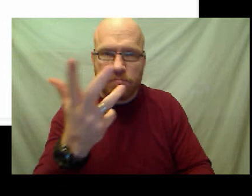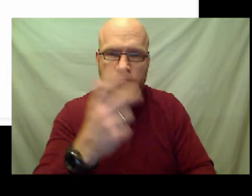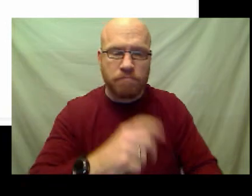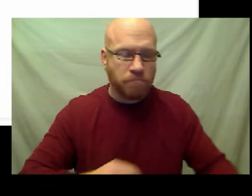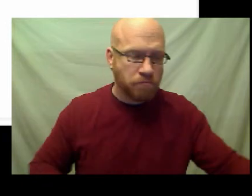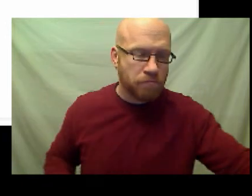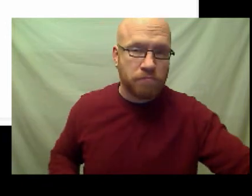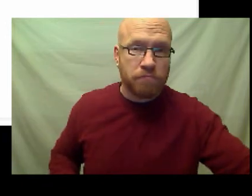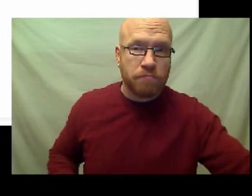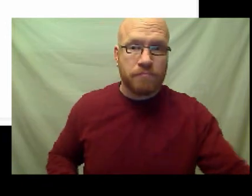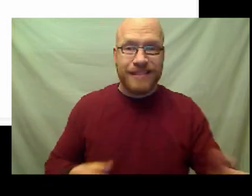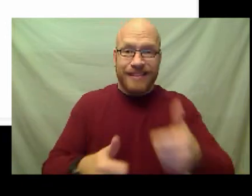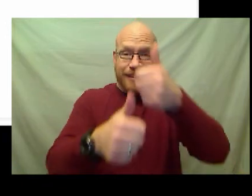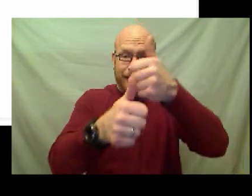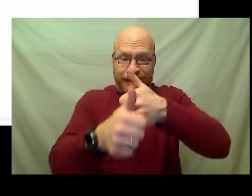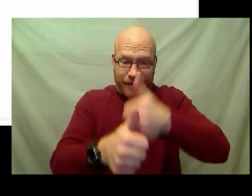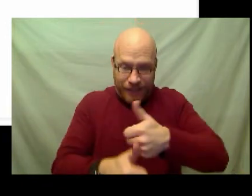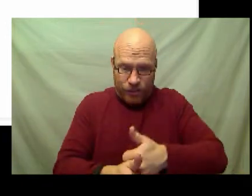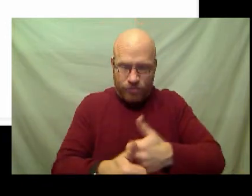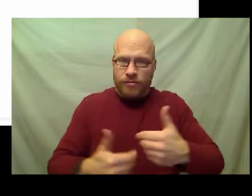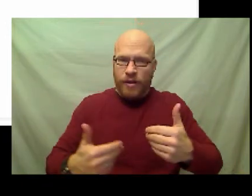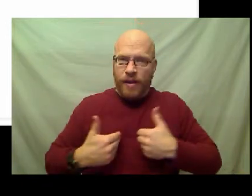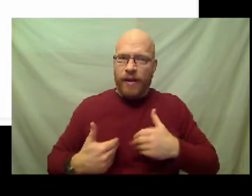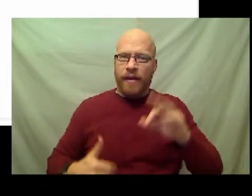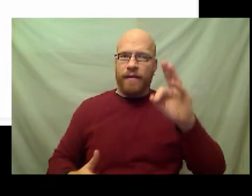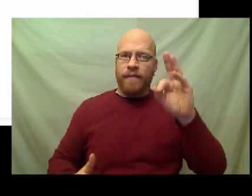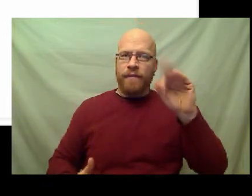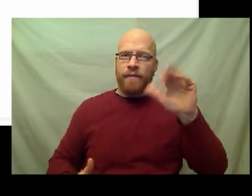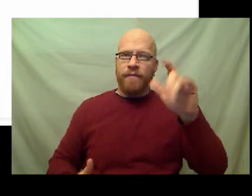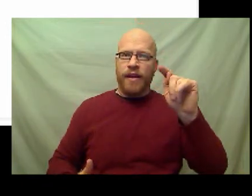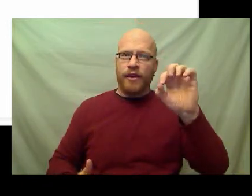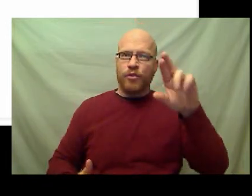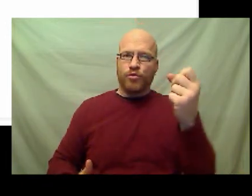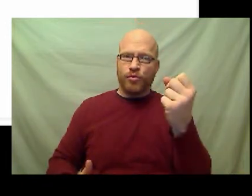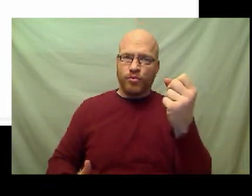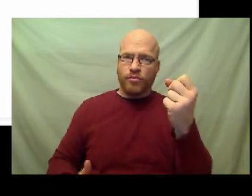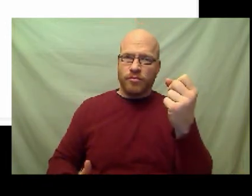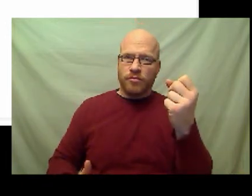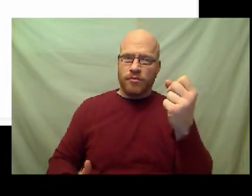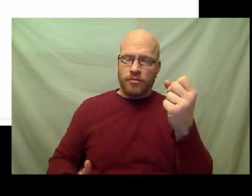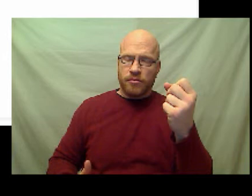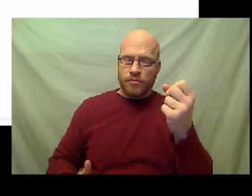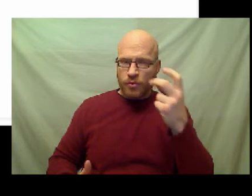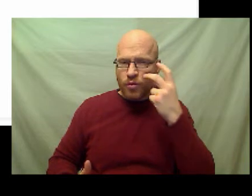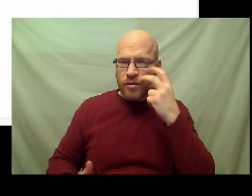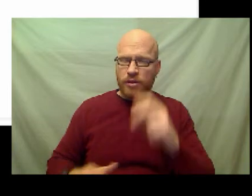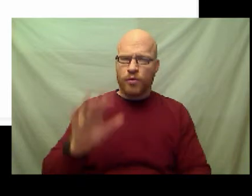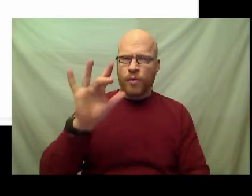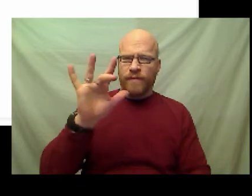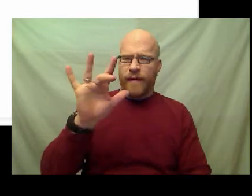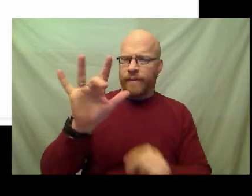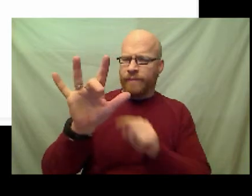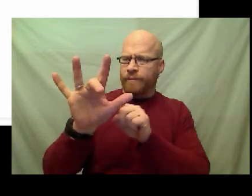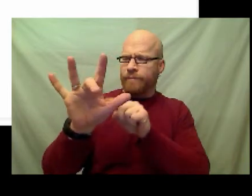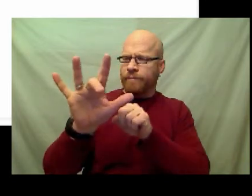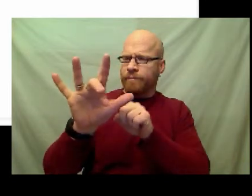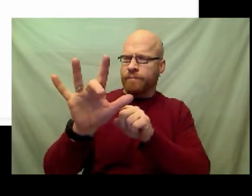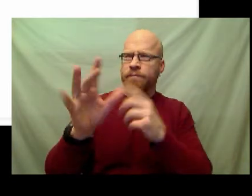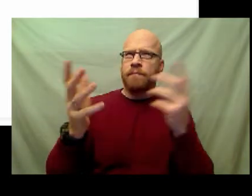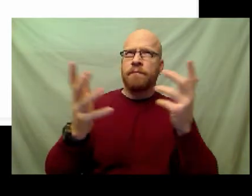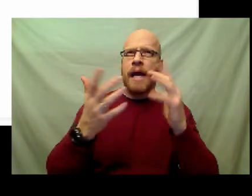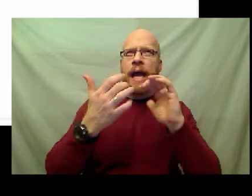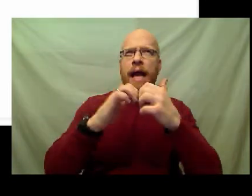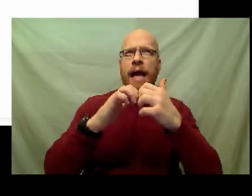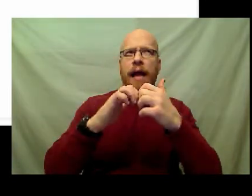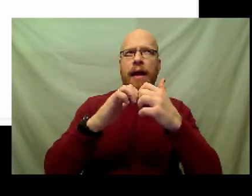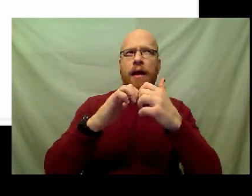Okay, here. Each number here has factors involved into it. We'll see 25. 25, how